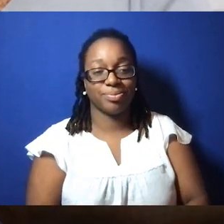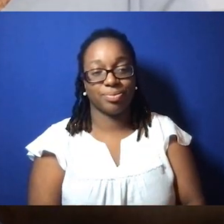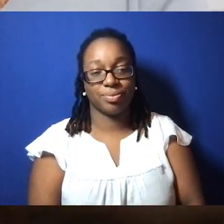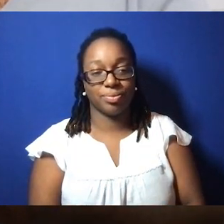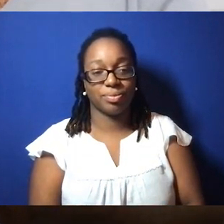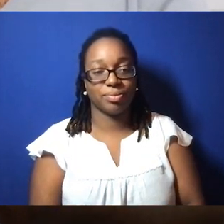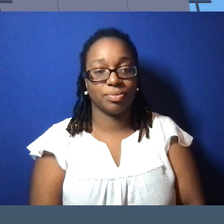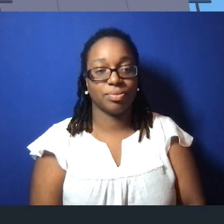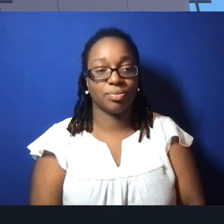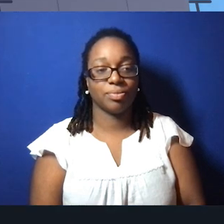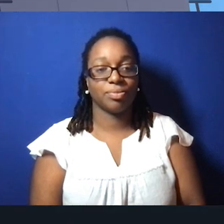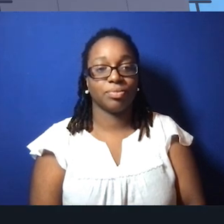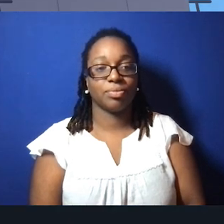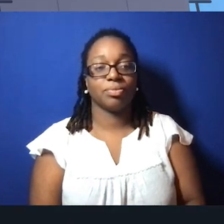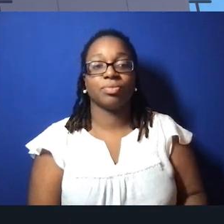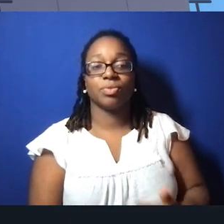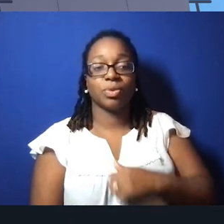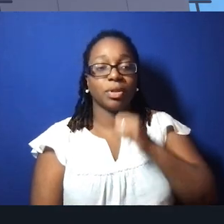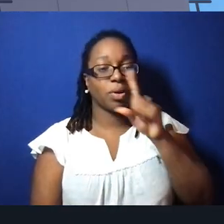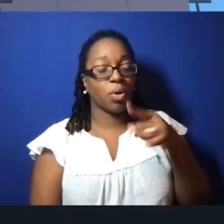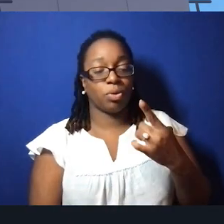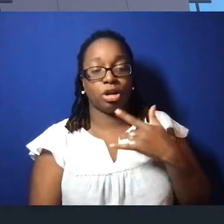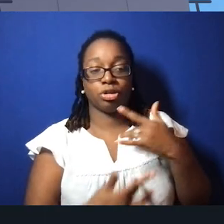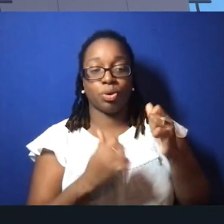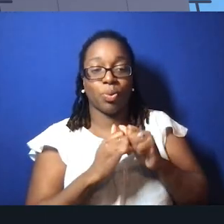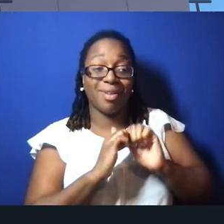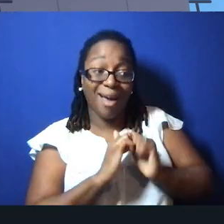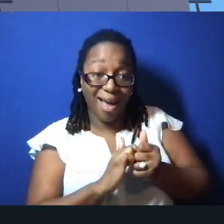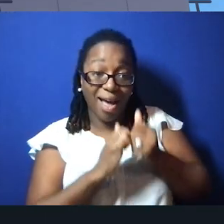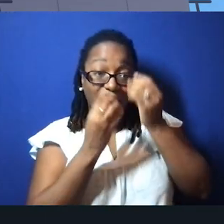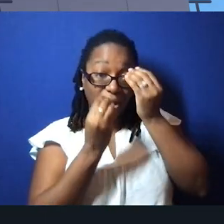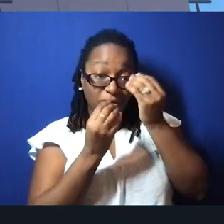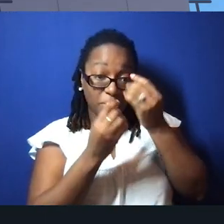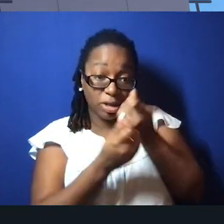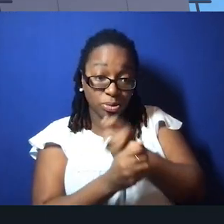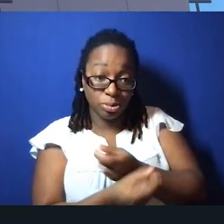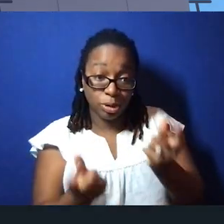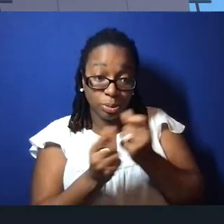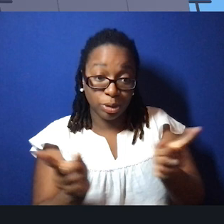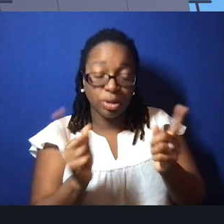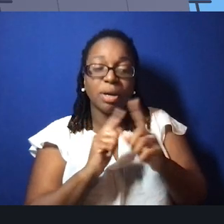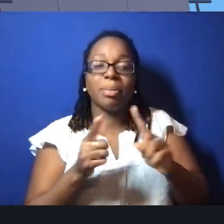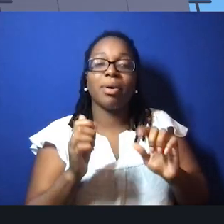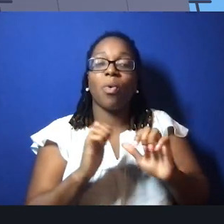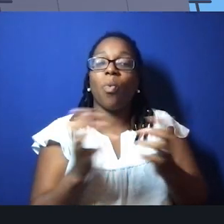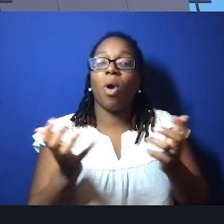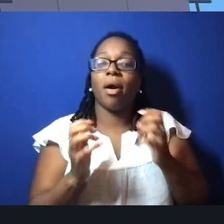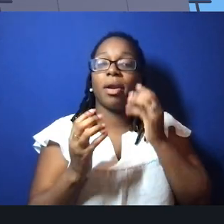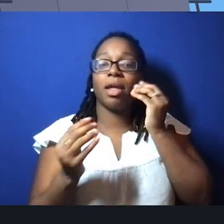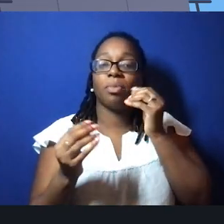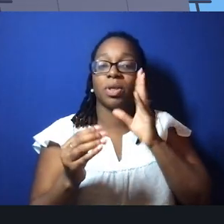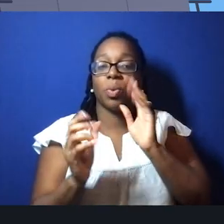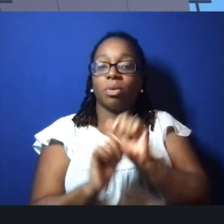approaches. We are not only concerned with how information is delivered, but also